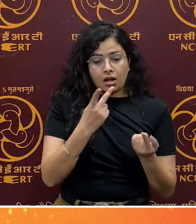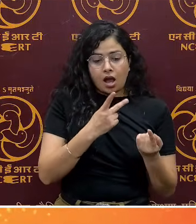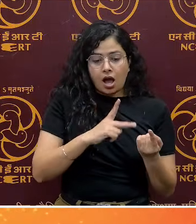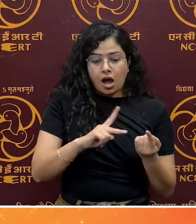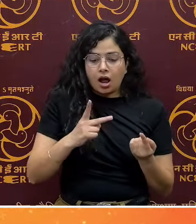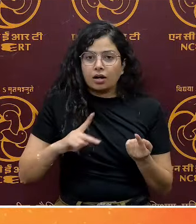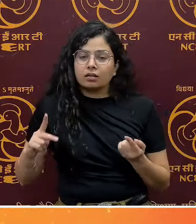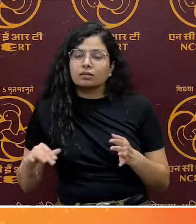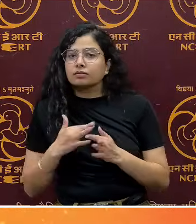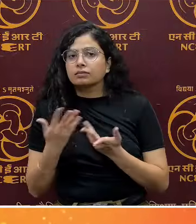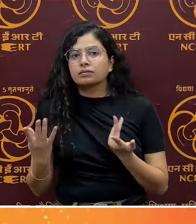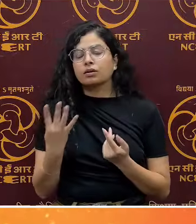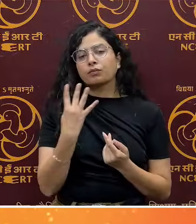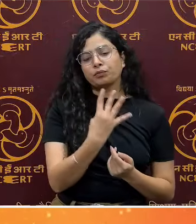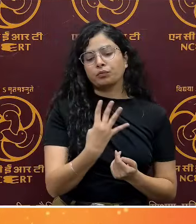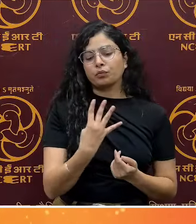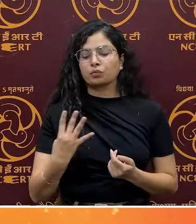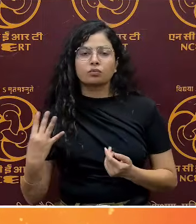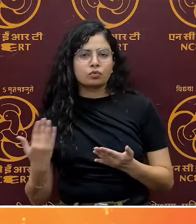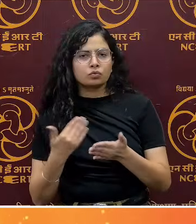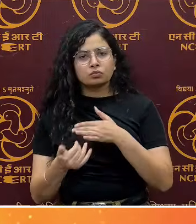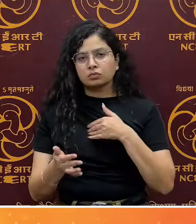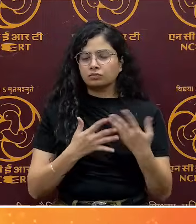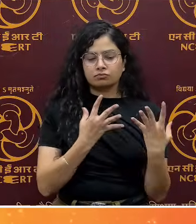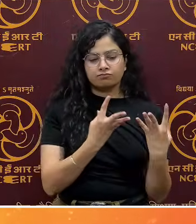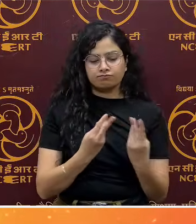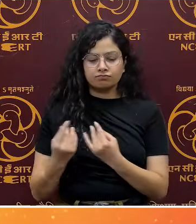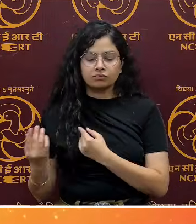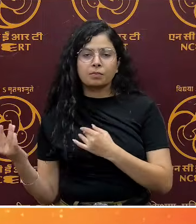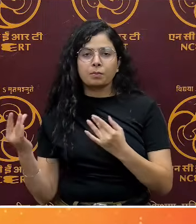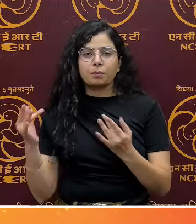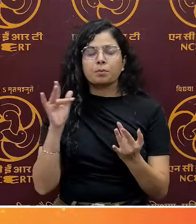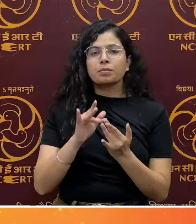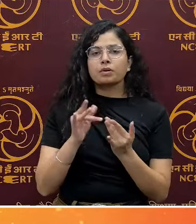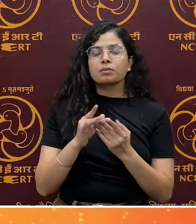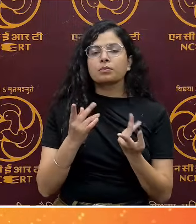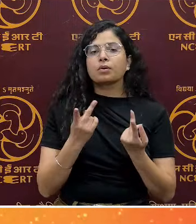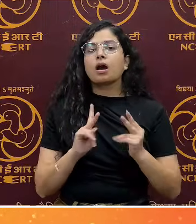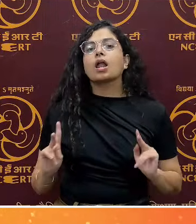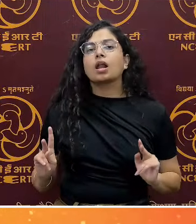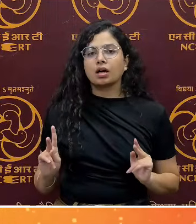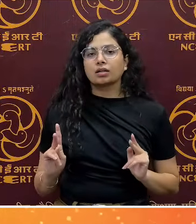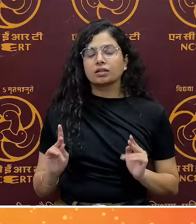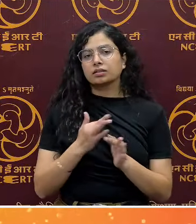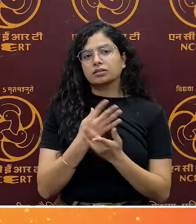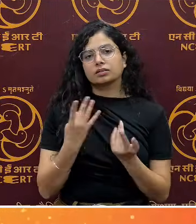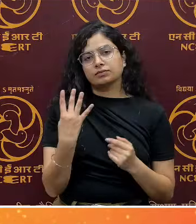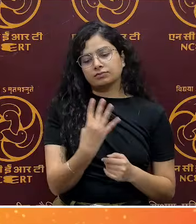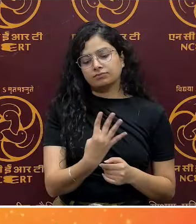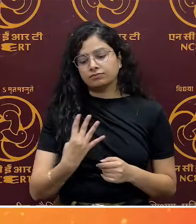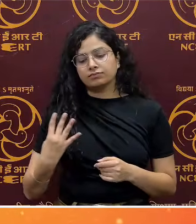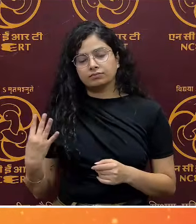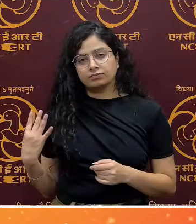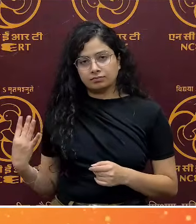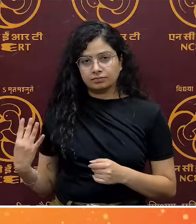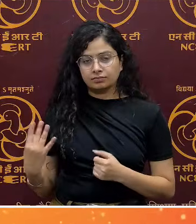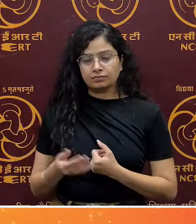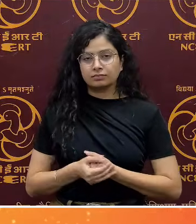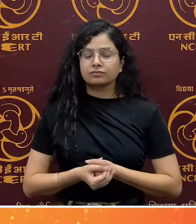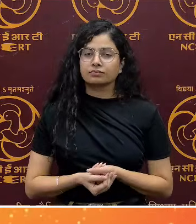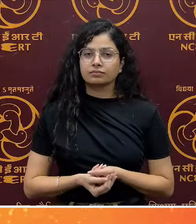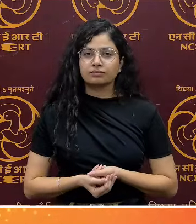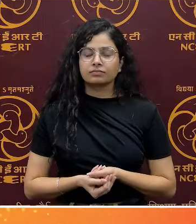4 between any two consecutive terms. In this way, if we have a sequence in